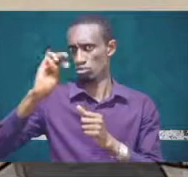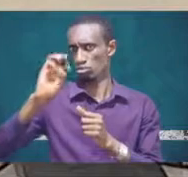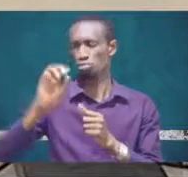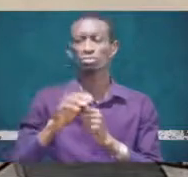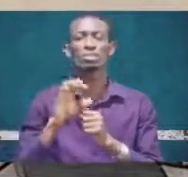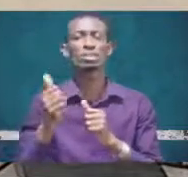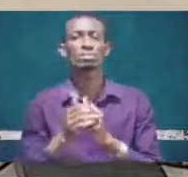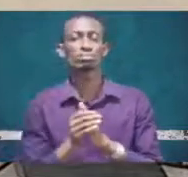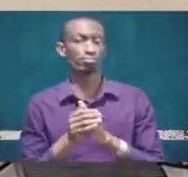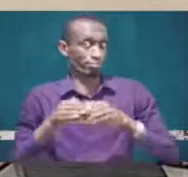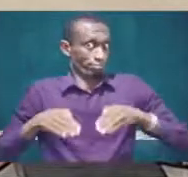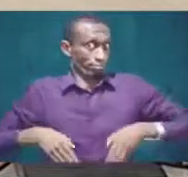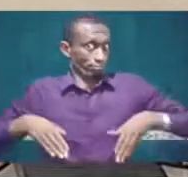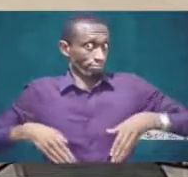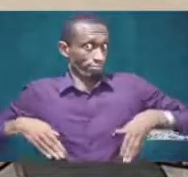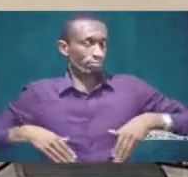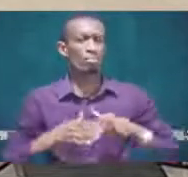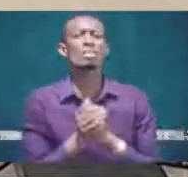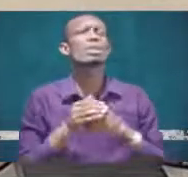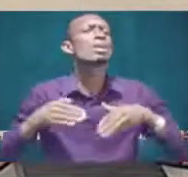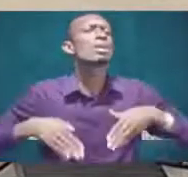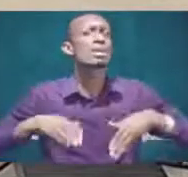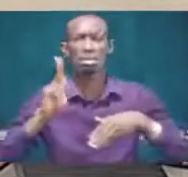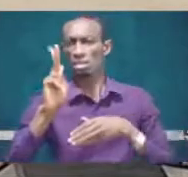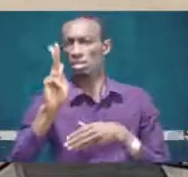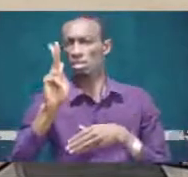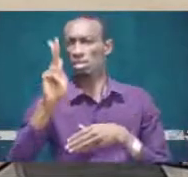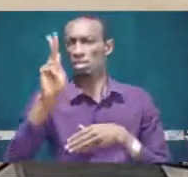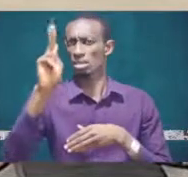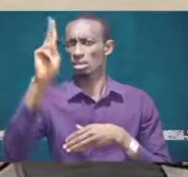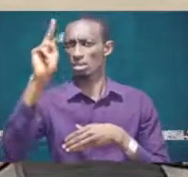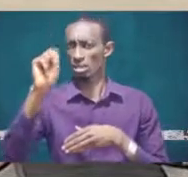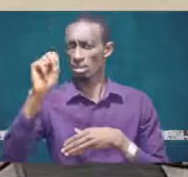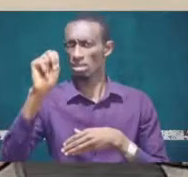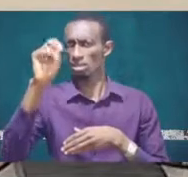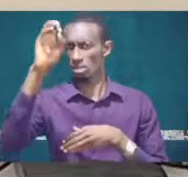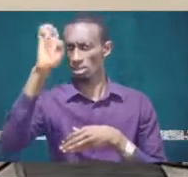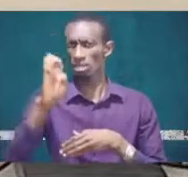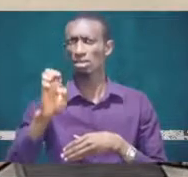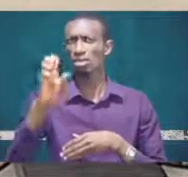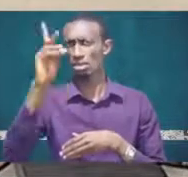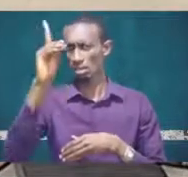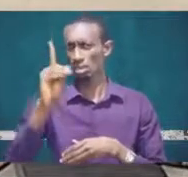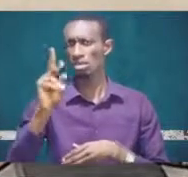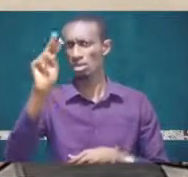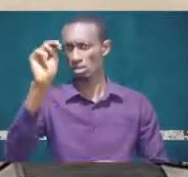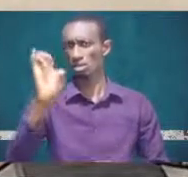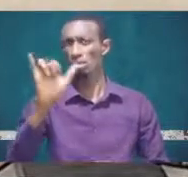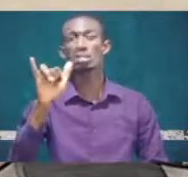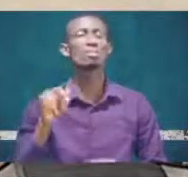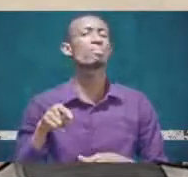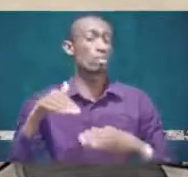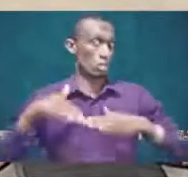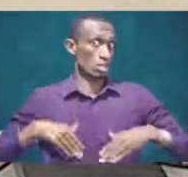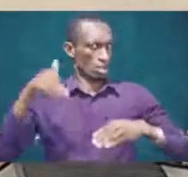we call nephrons. And these nephrons have different tubules. Like we have proximal convoluted